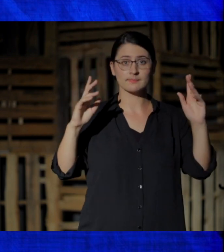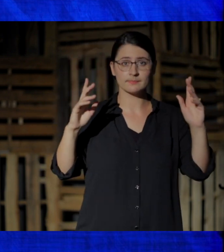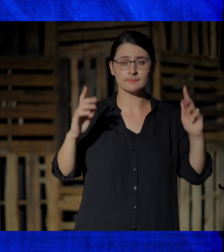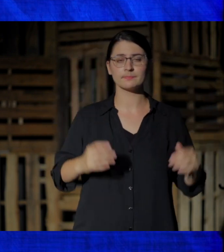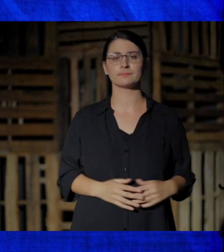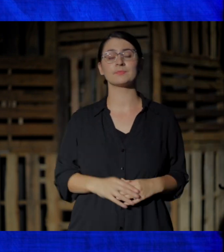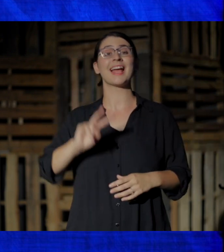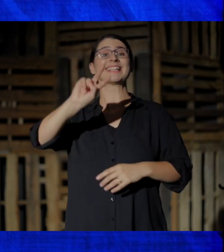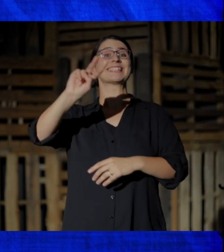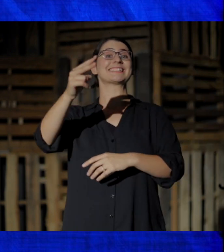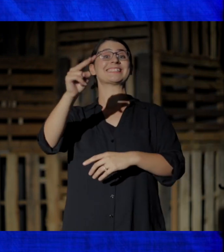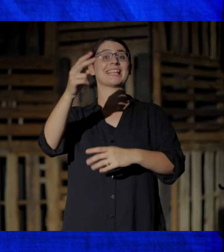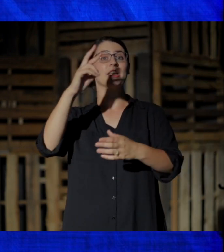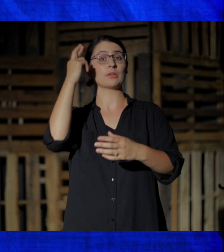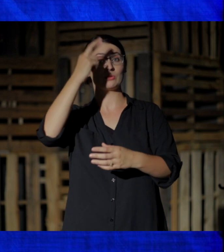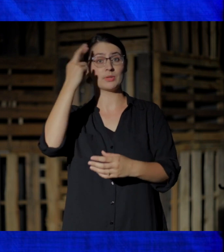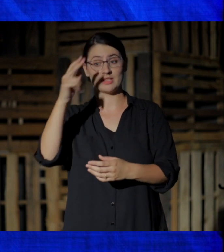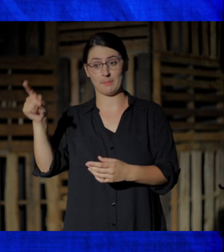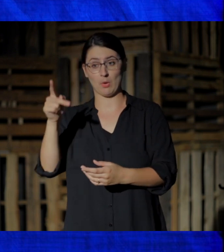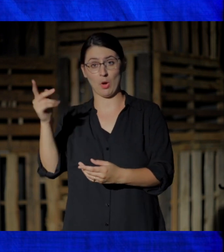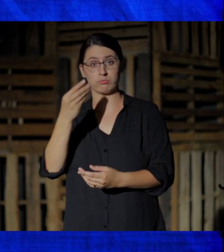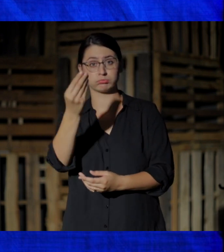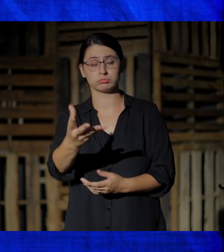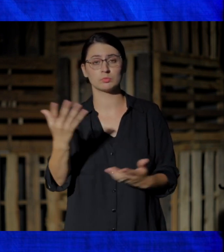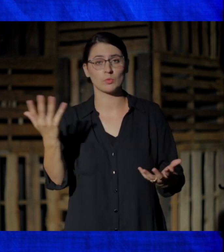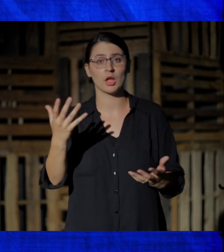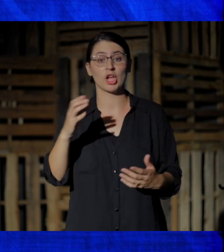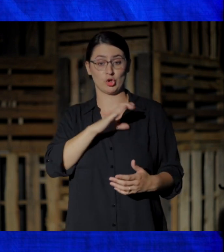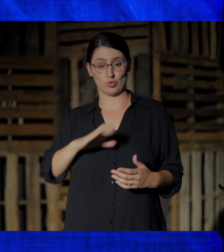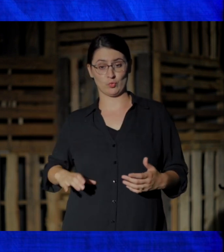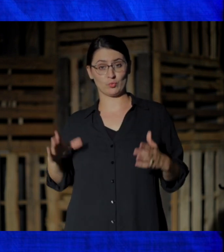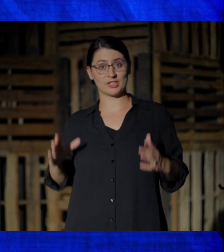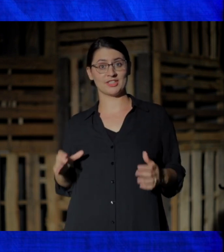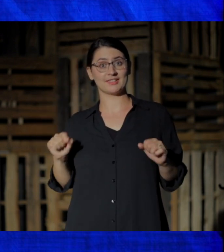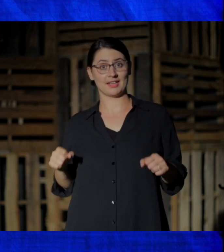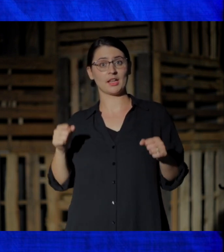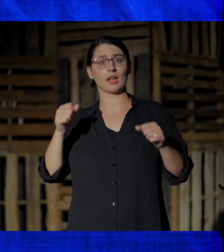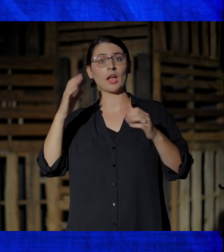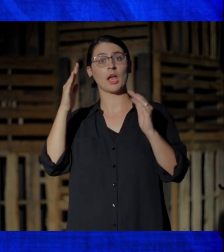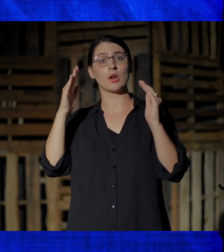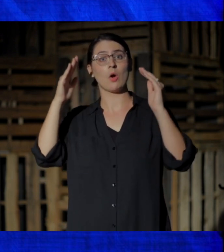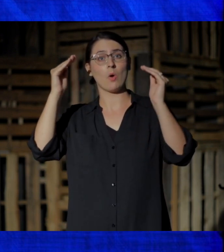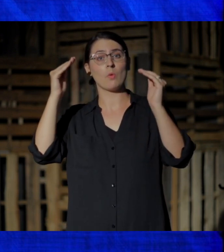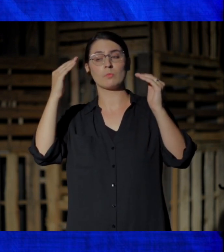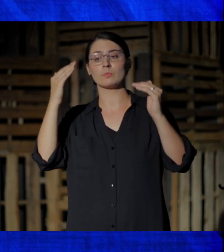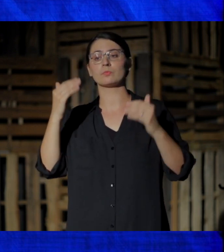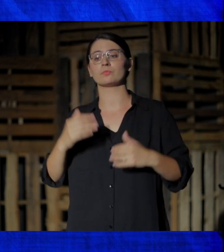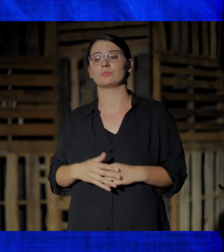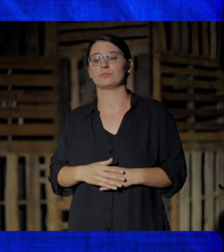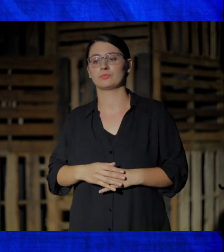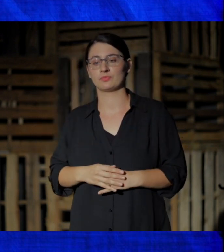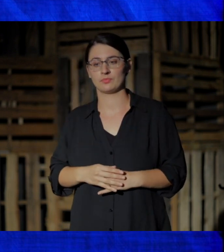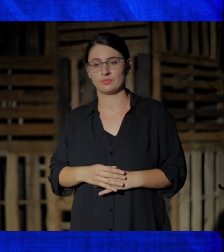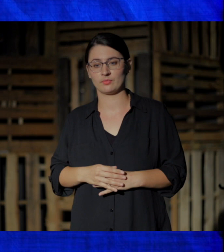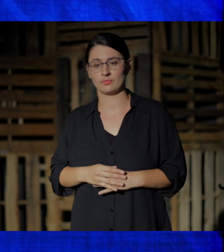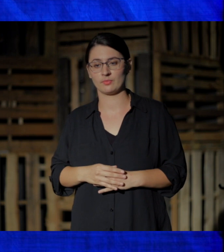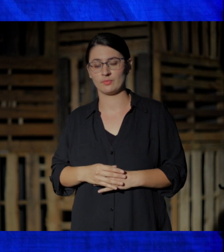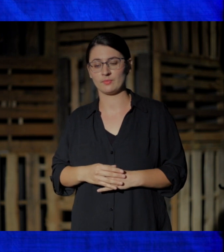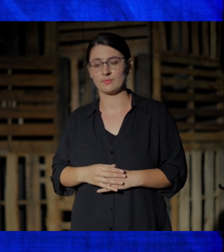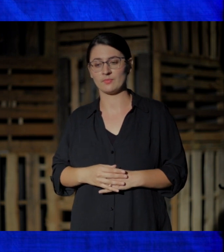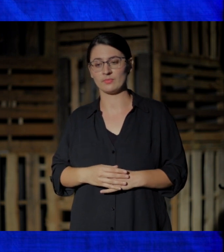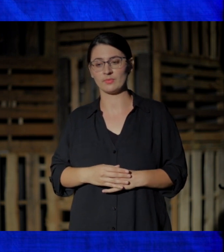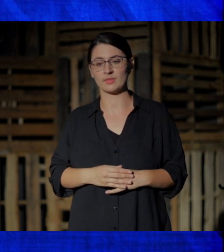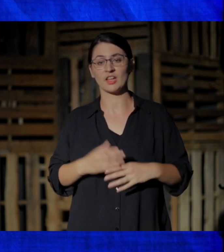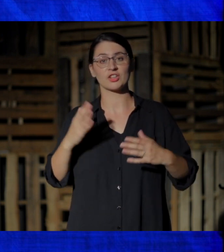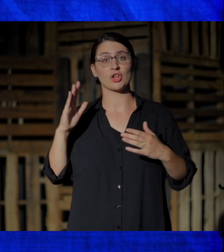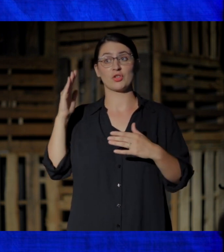the second reason Paul gives is that Christians can hope because Christ's return guarantees our future is indescribably glorious. All right? This was one of